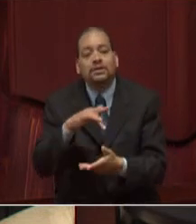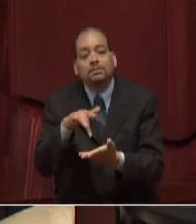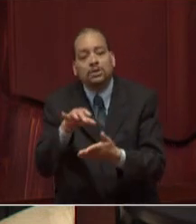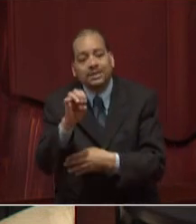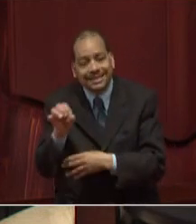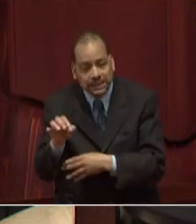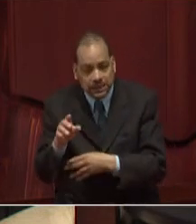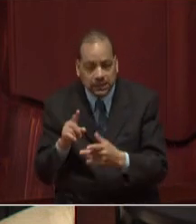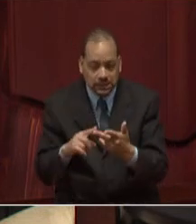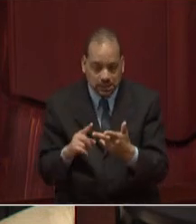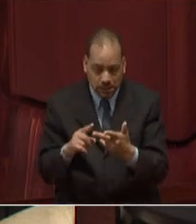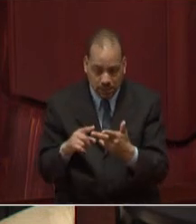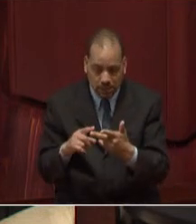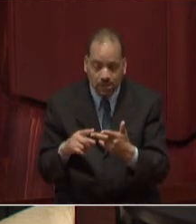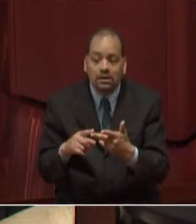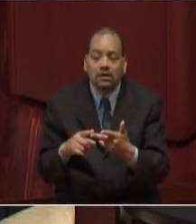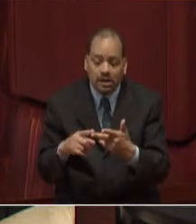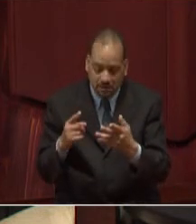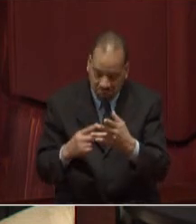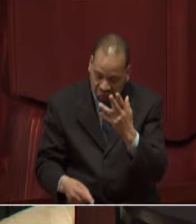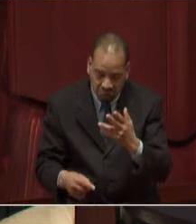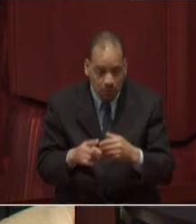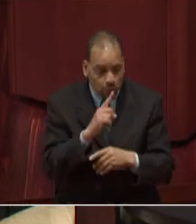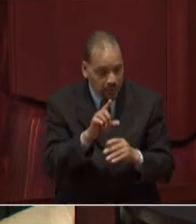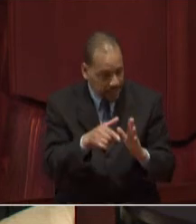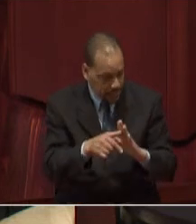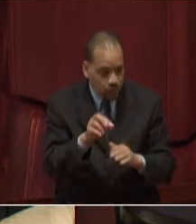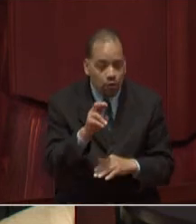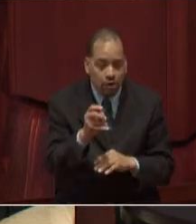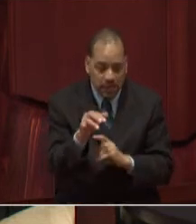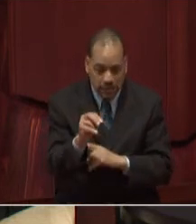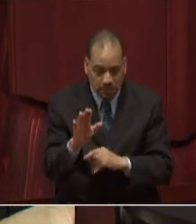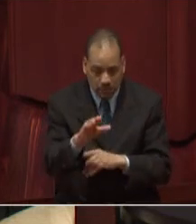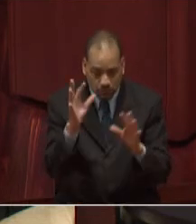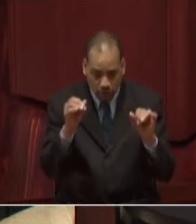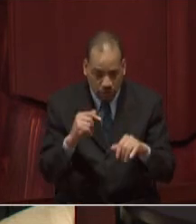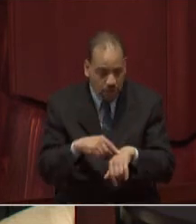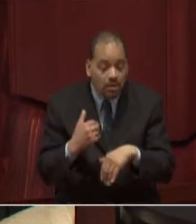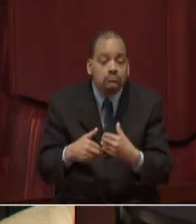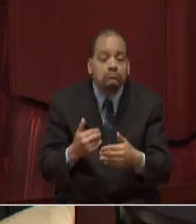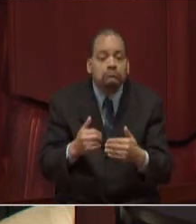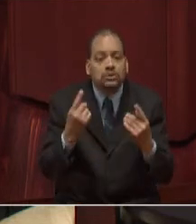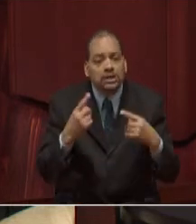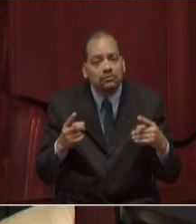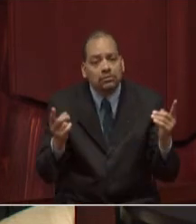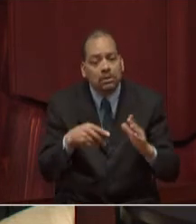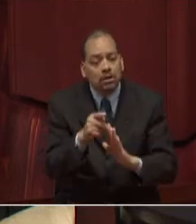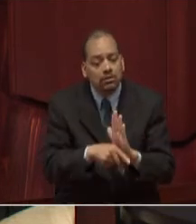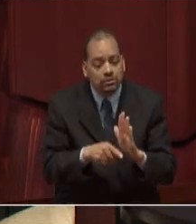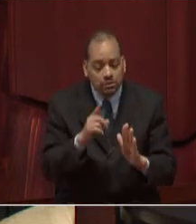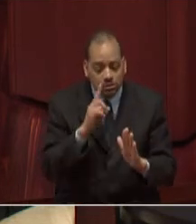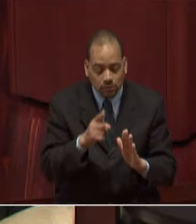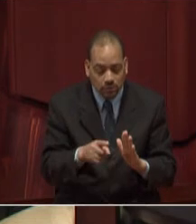forth. And similarly, later in the Reagan years, successful policies that accelerated the collapse